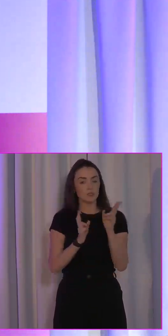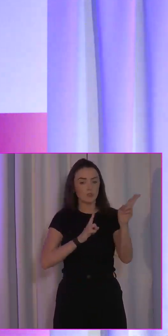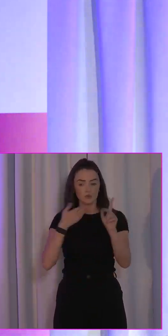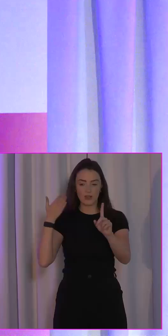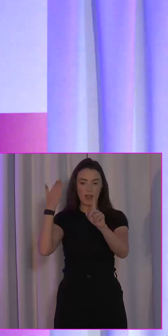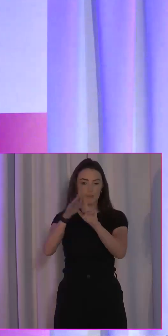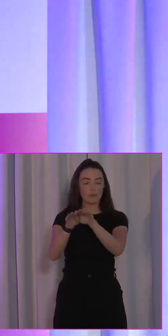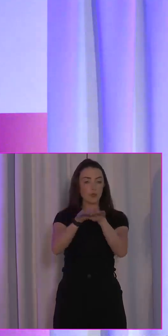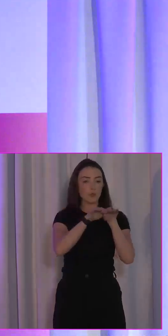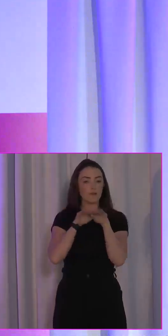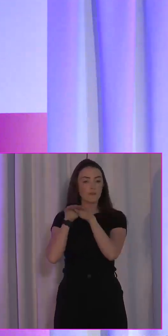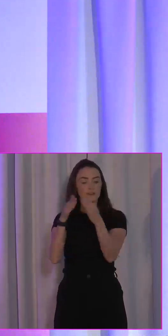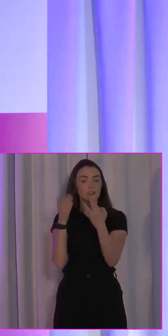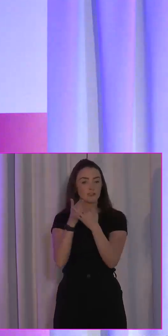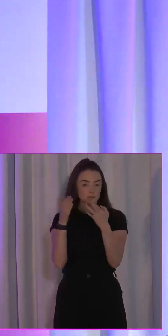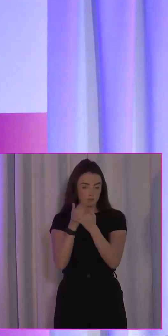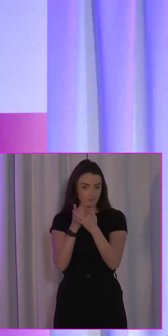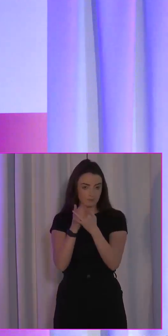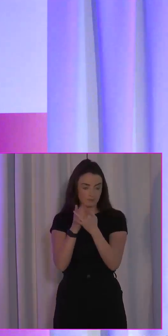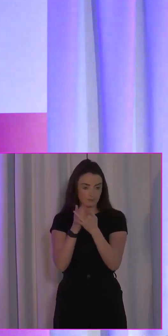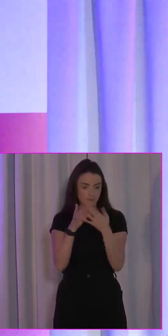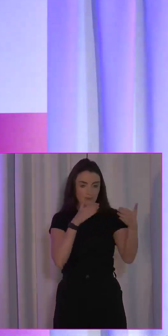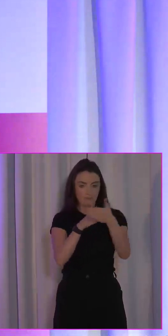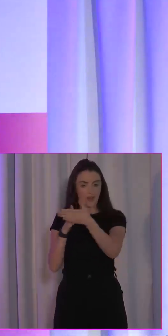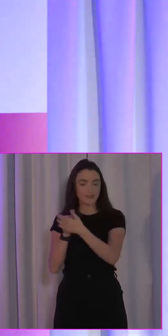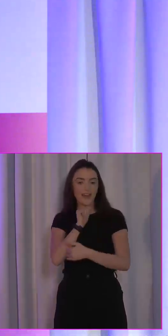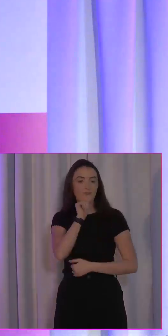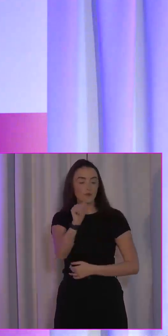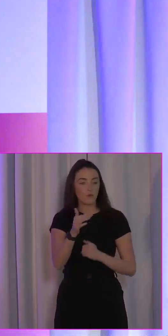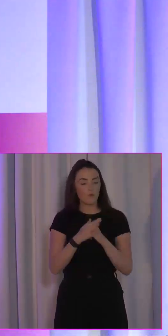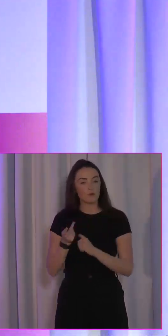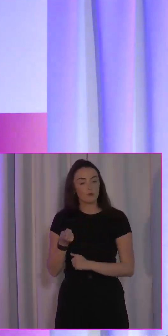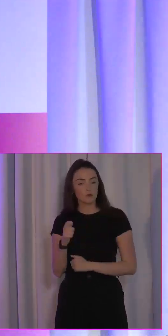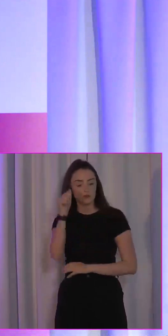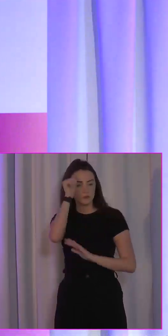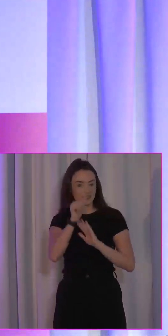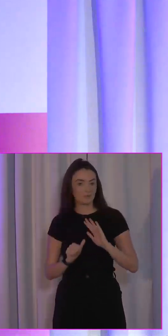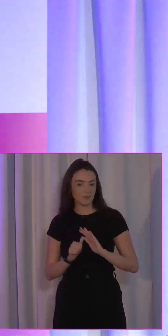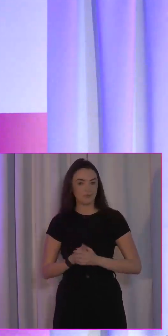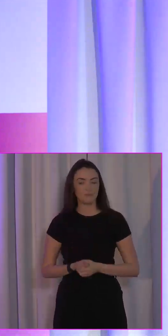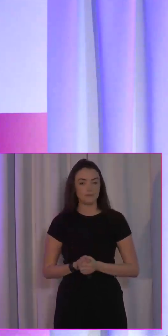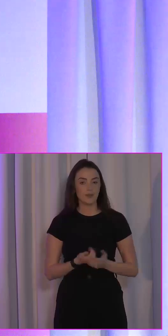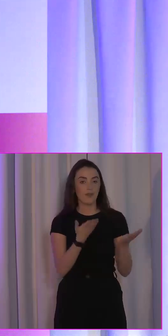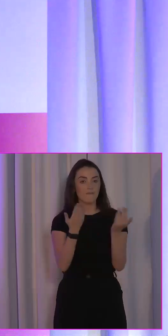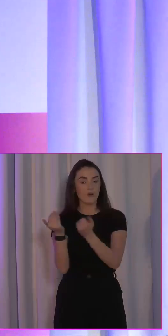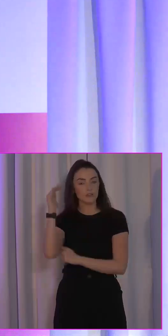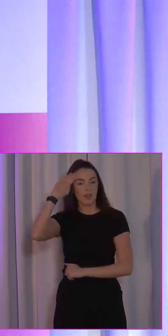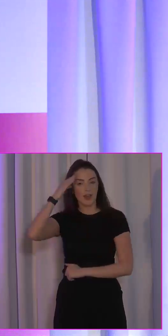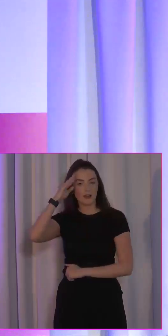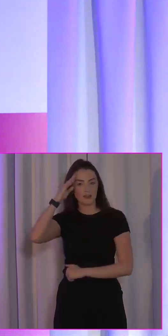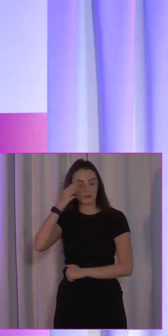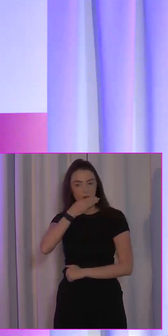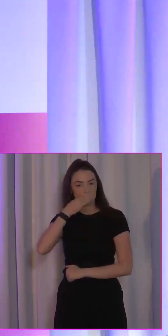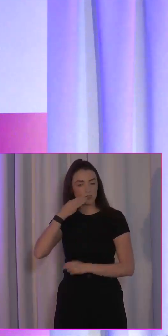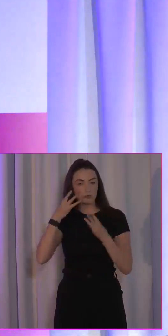to be universally accessible, providing barrier-free tourism experiences. Fáilte Ireland is committed